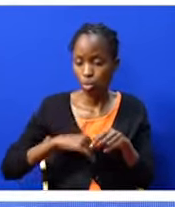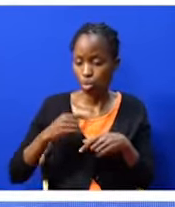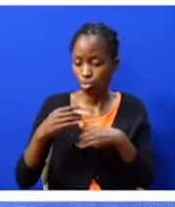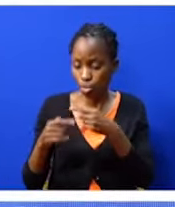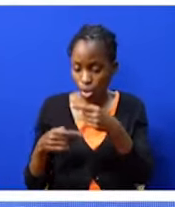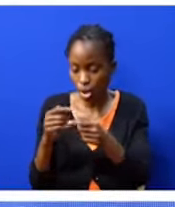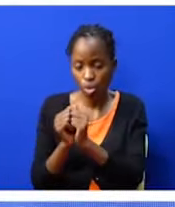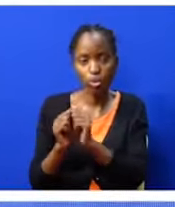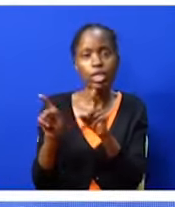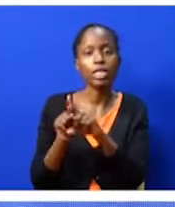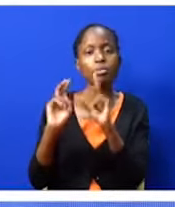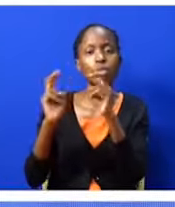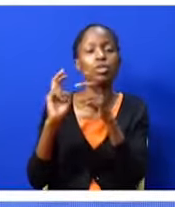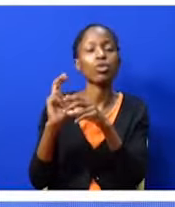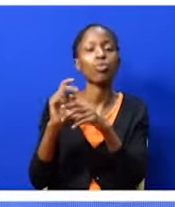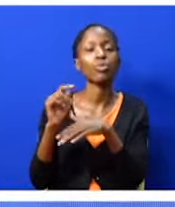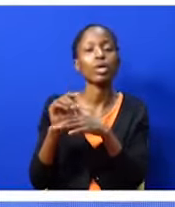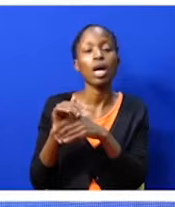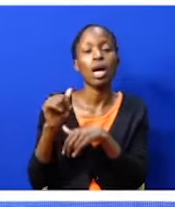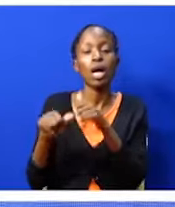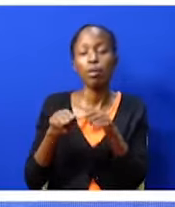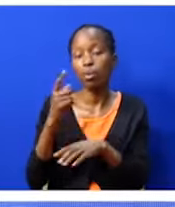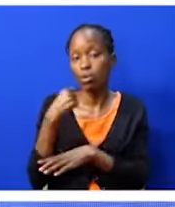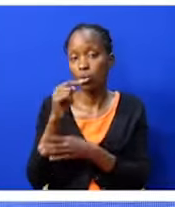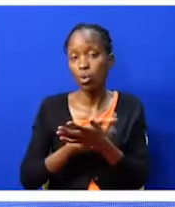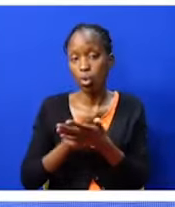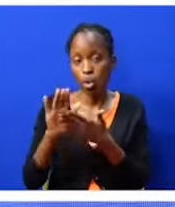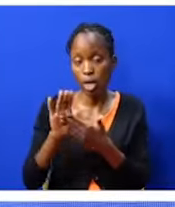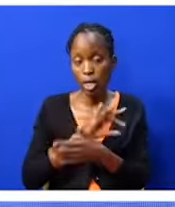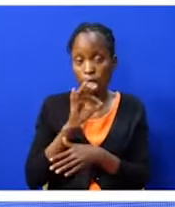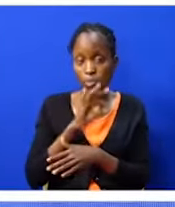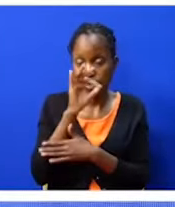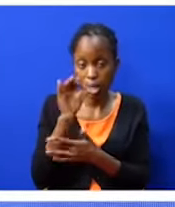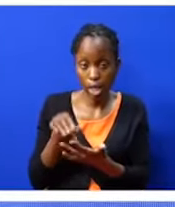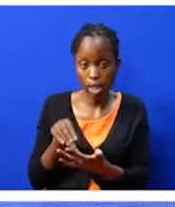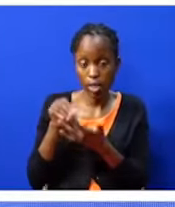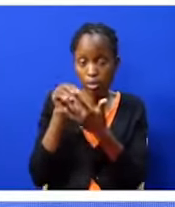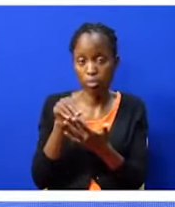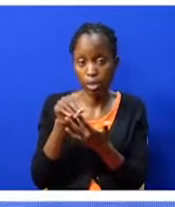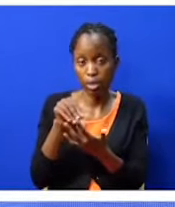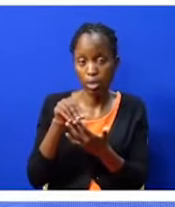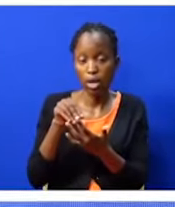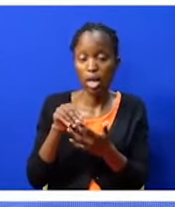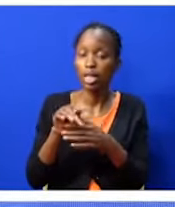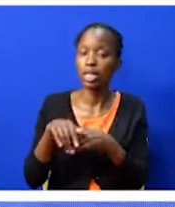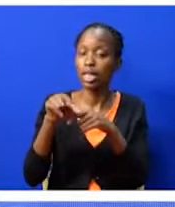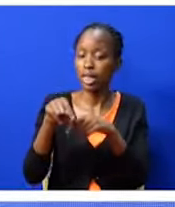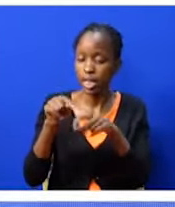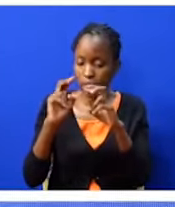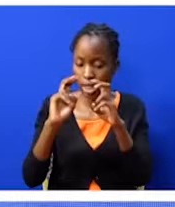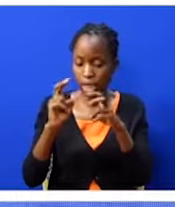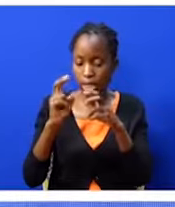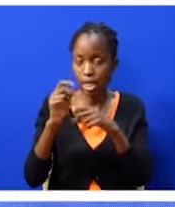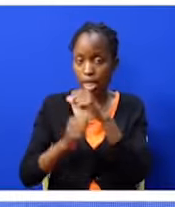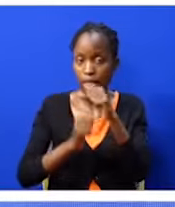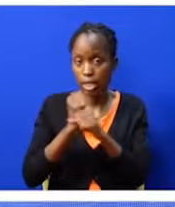with that series about the Holy Spirit. And especially in relation to our theme for this year, which